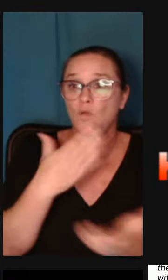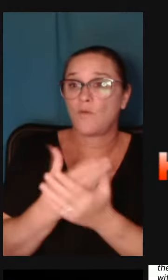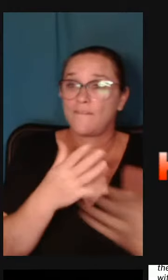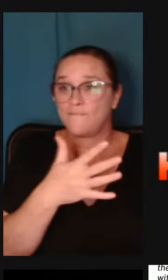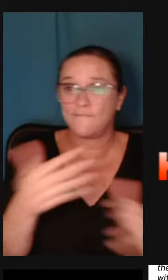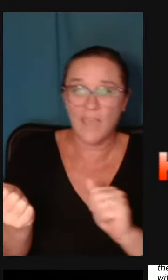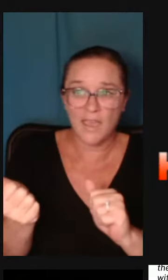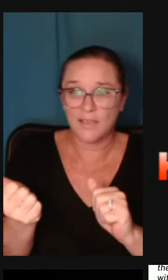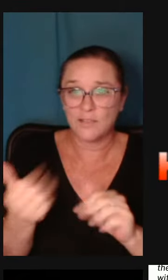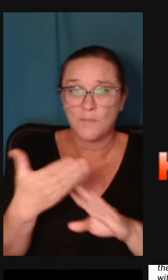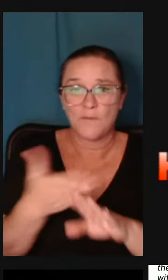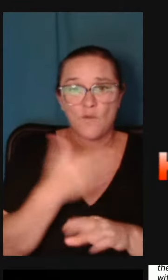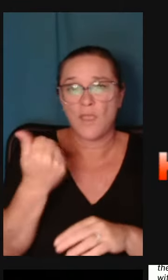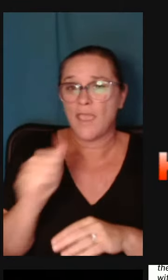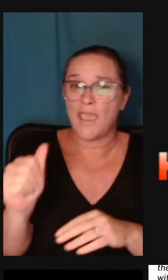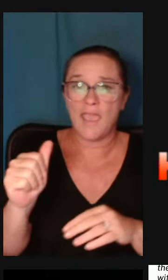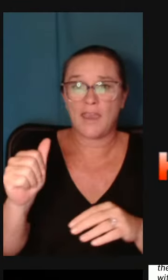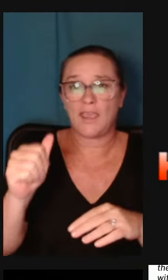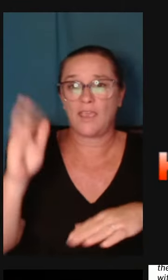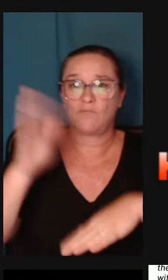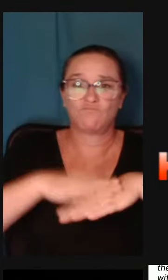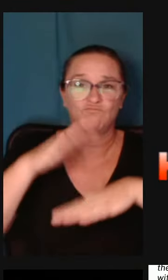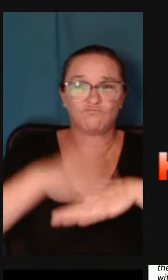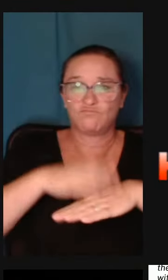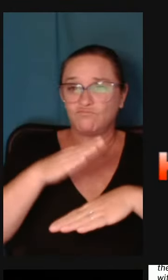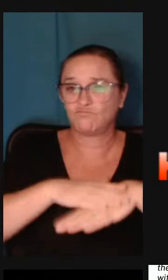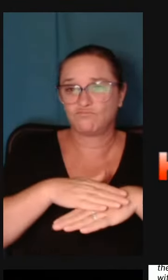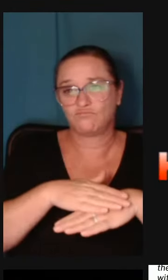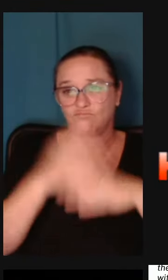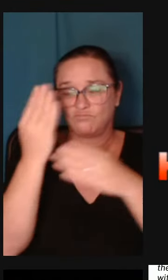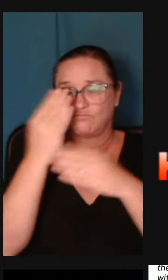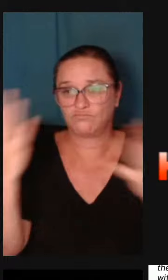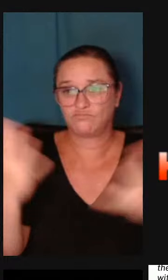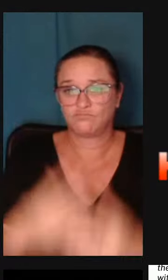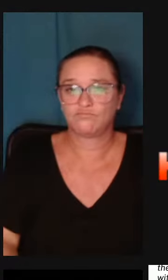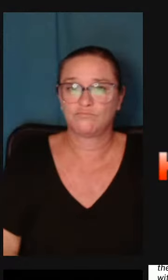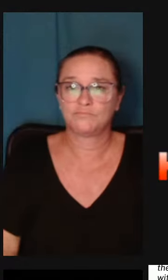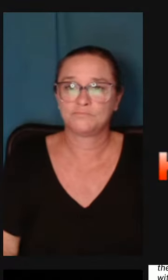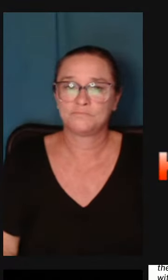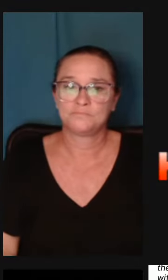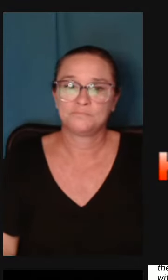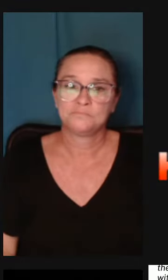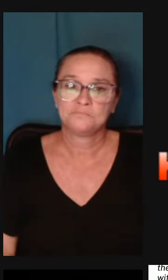any sirens can be sounded or emergency messages can be issued. Right.